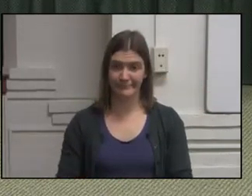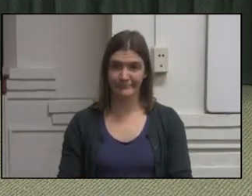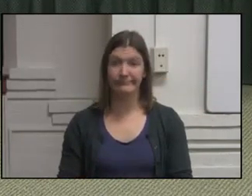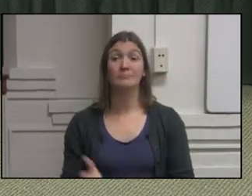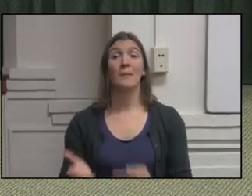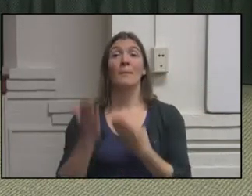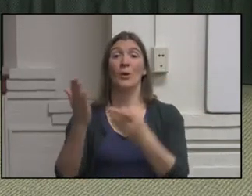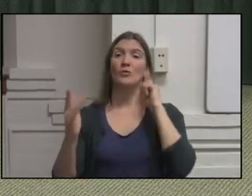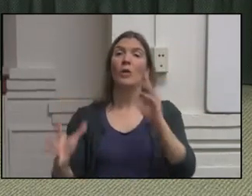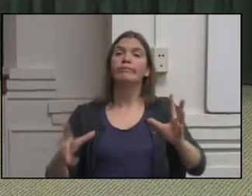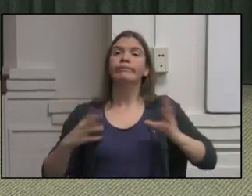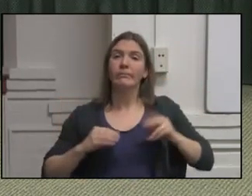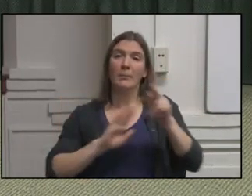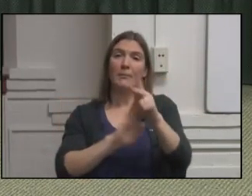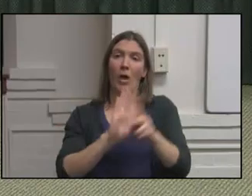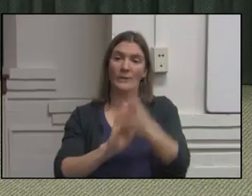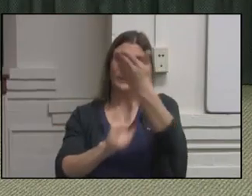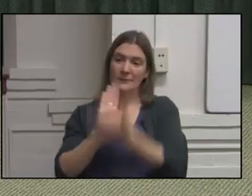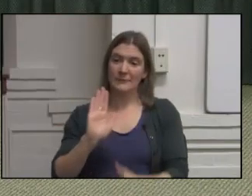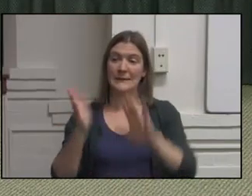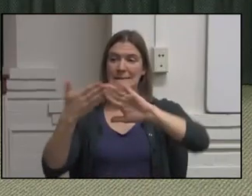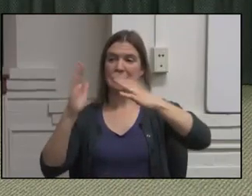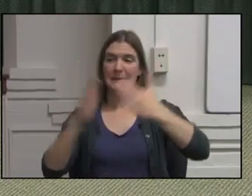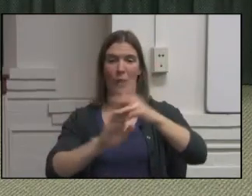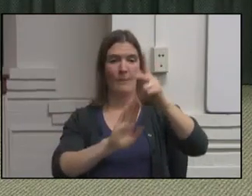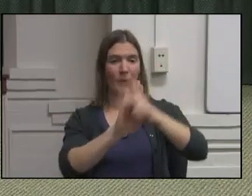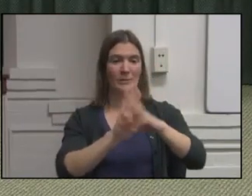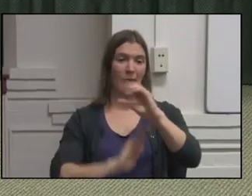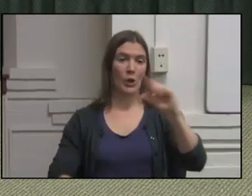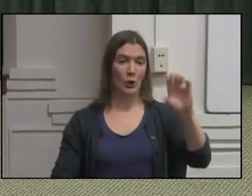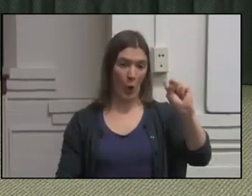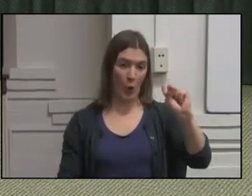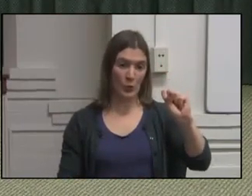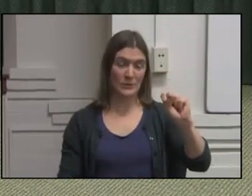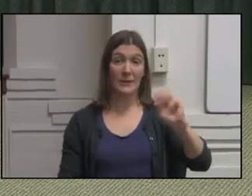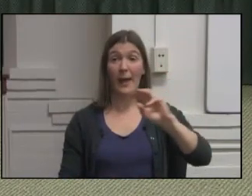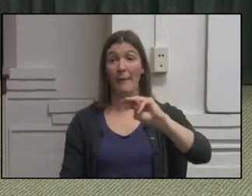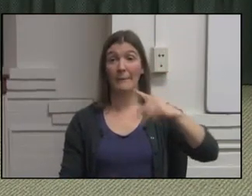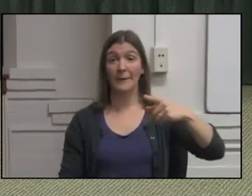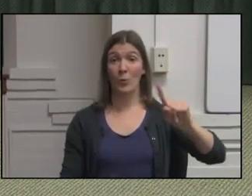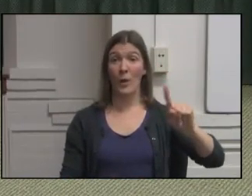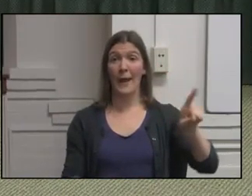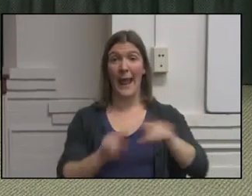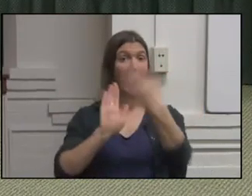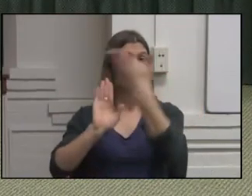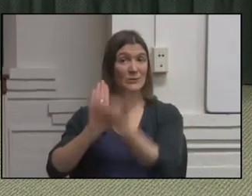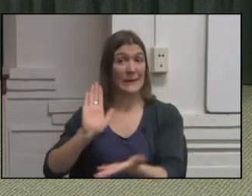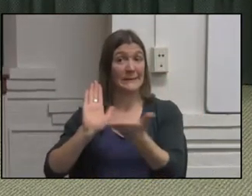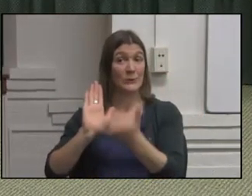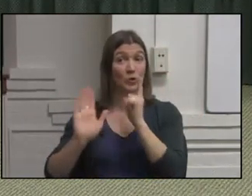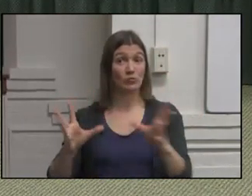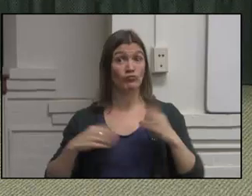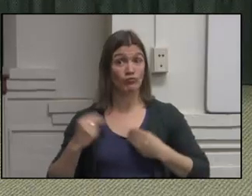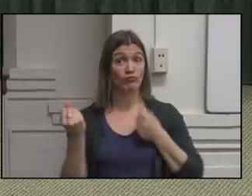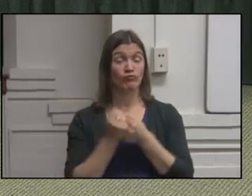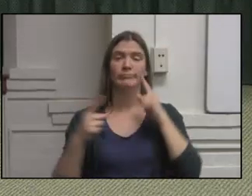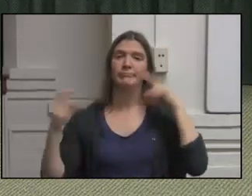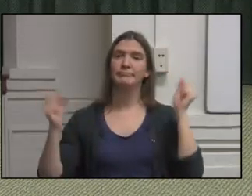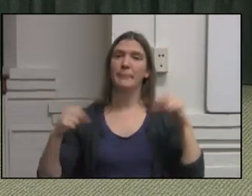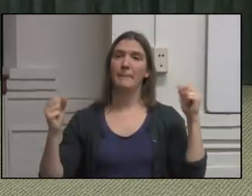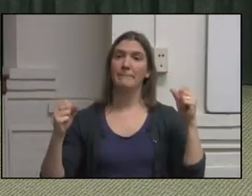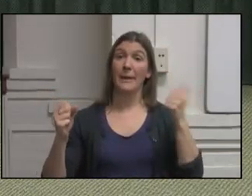a motion to adopt the policy entitled Municipal Policies and Codes as presented. All those in favor?